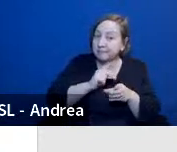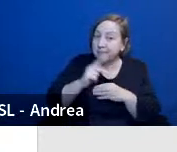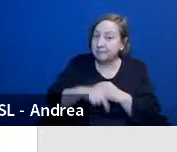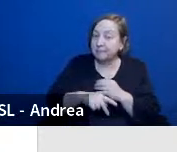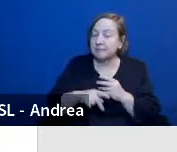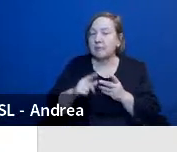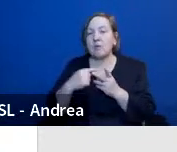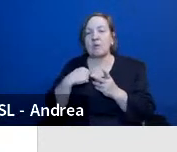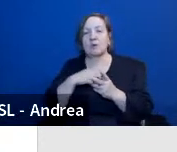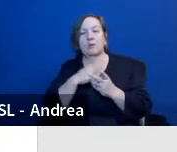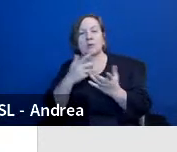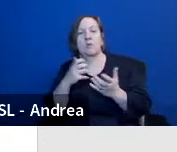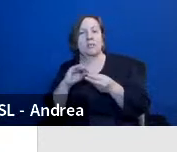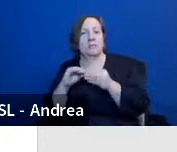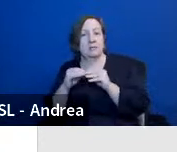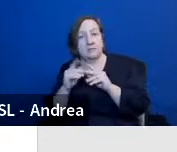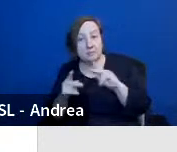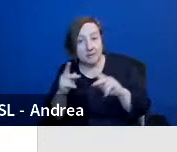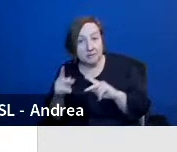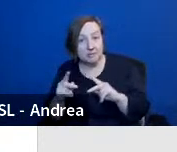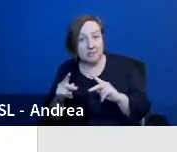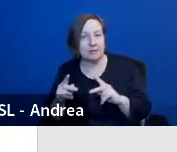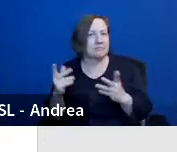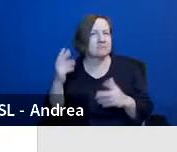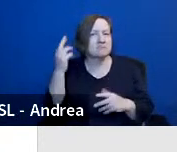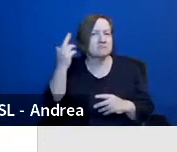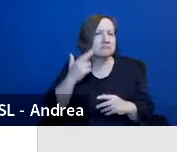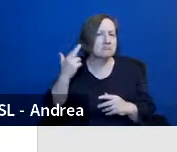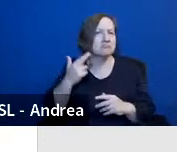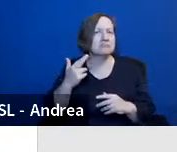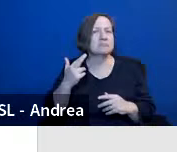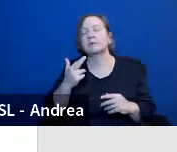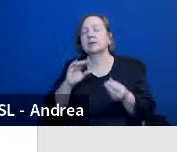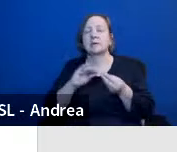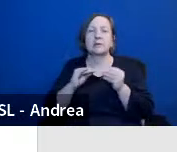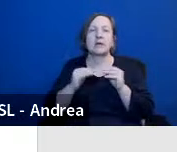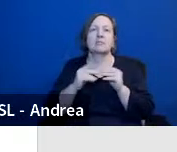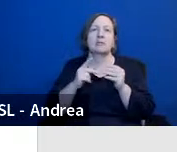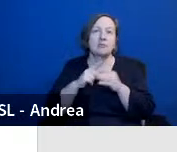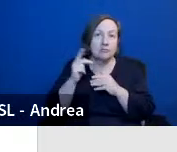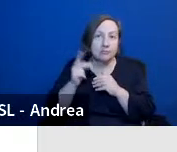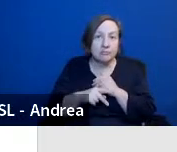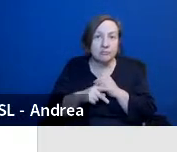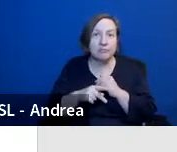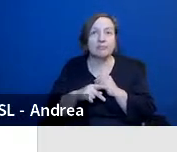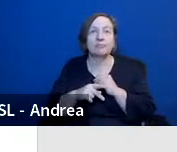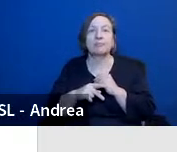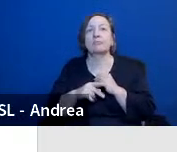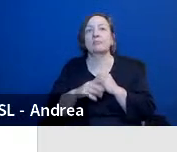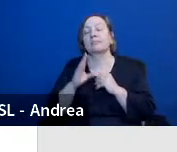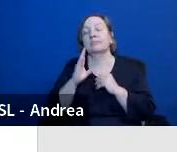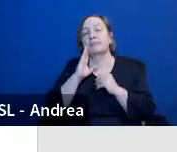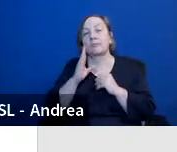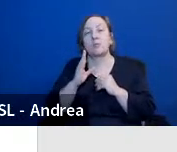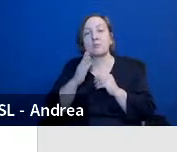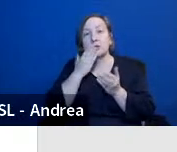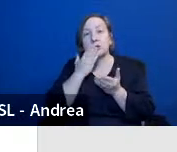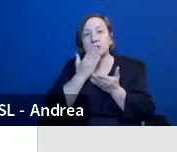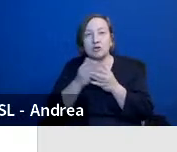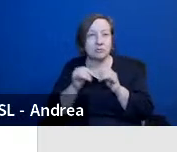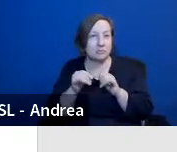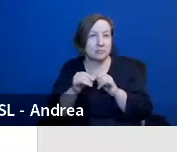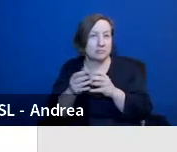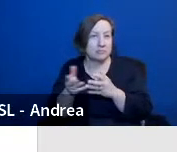want just the number of people? Is there a reason why number of programs would be a good metric there?